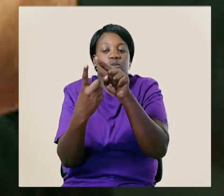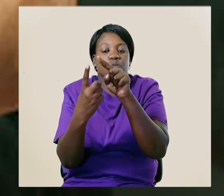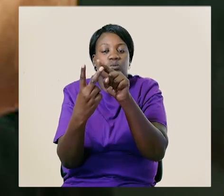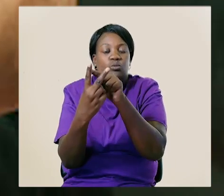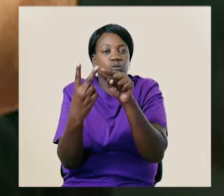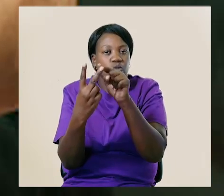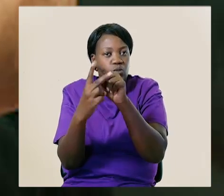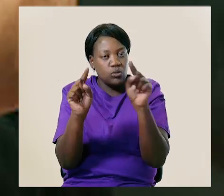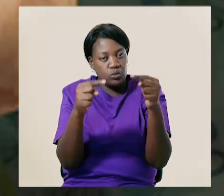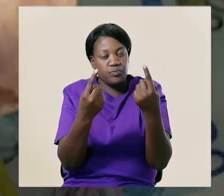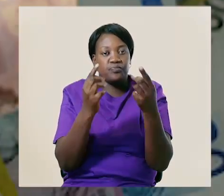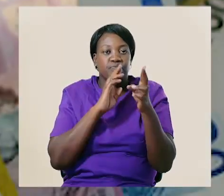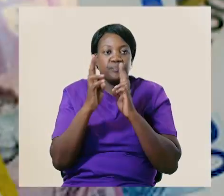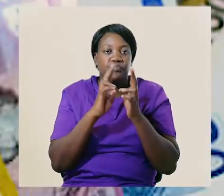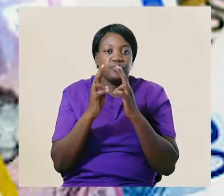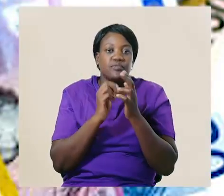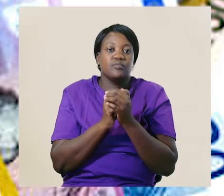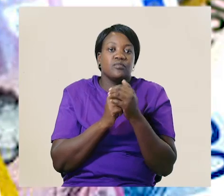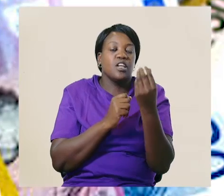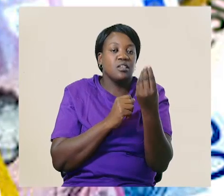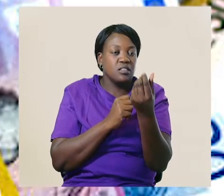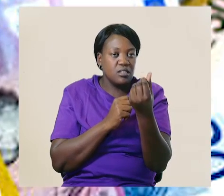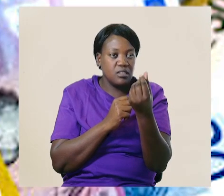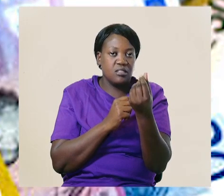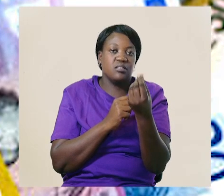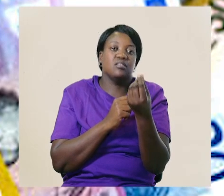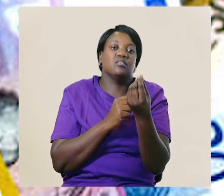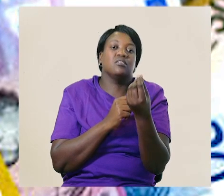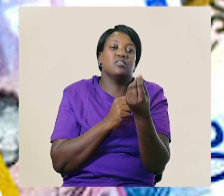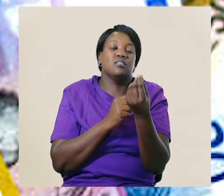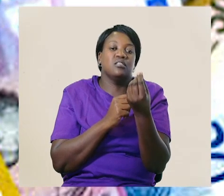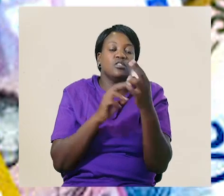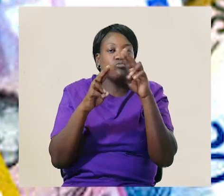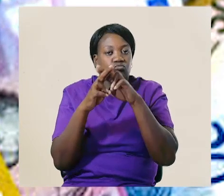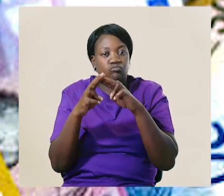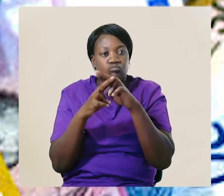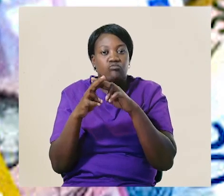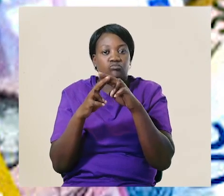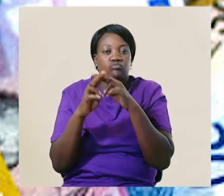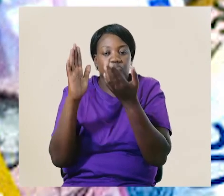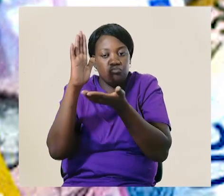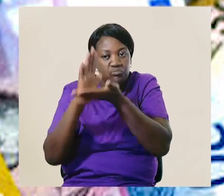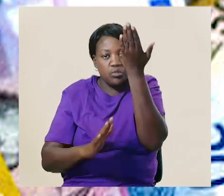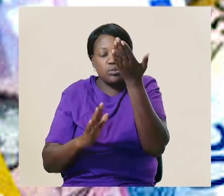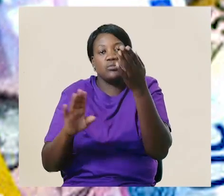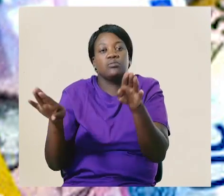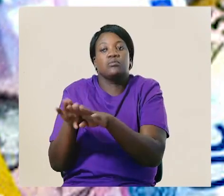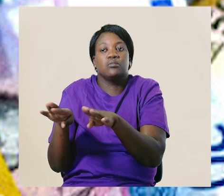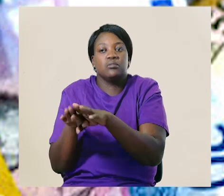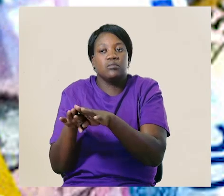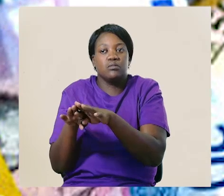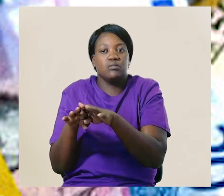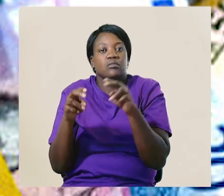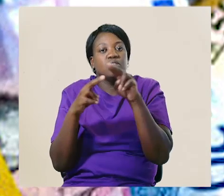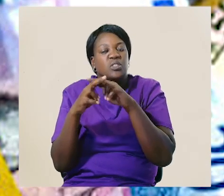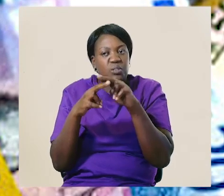of capital in turn. Money capital is money that is used to increase production. It is